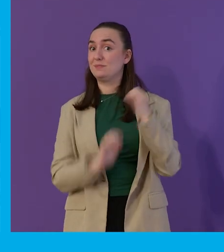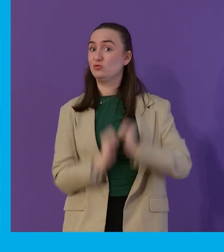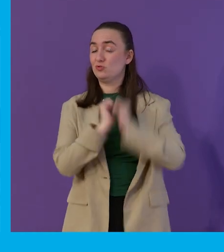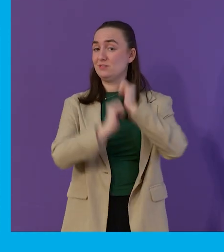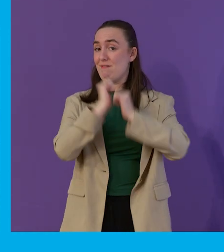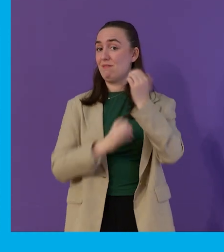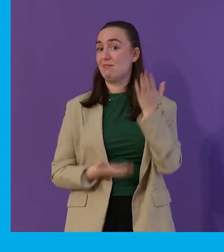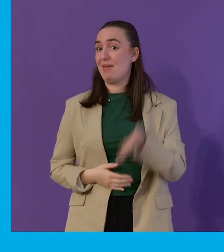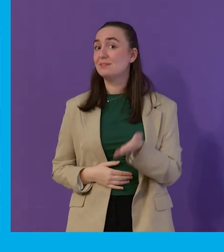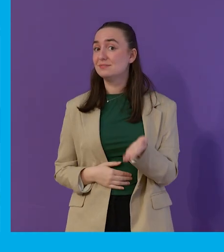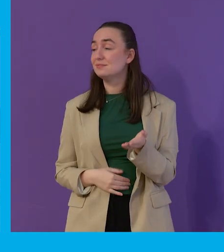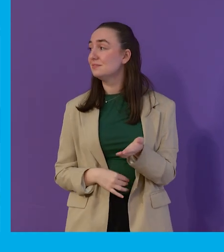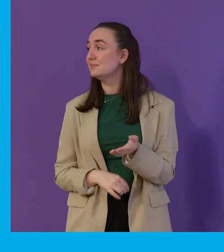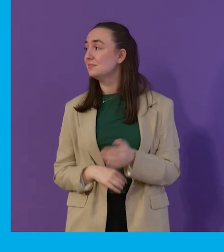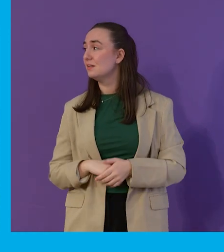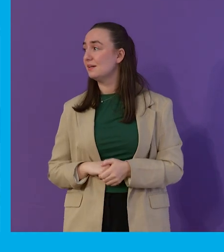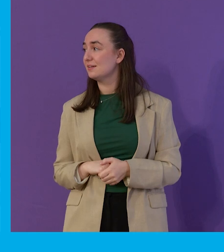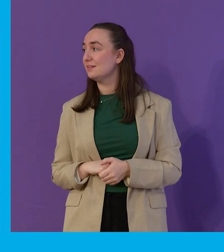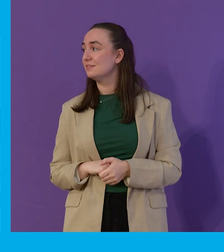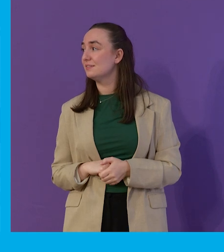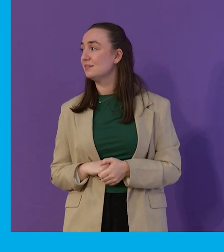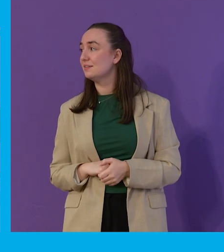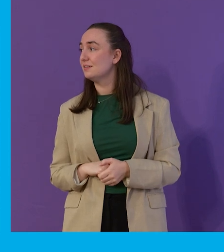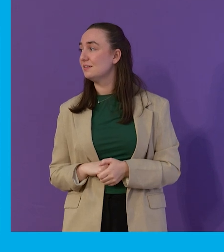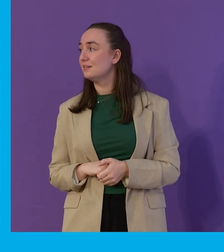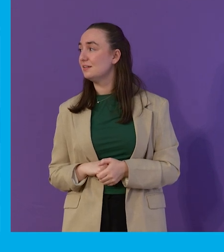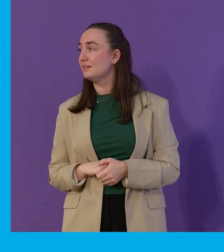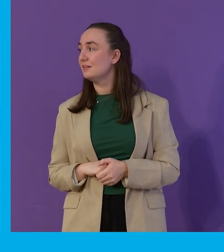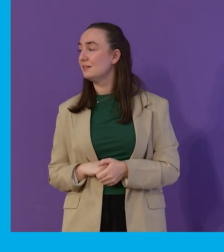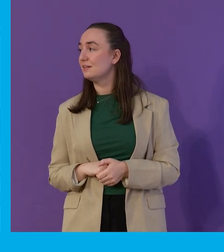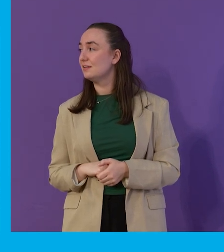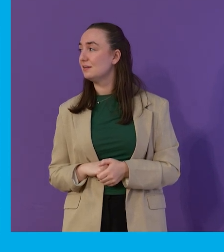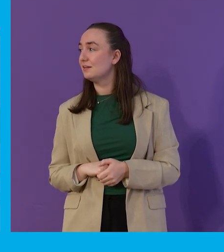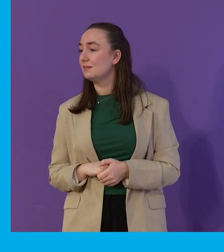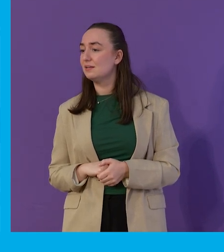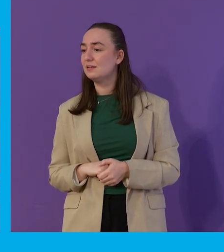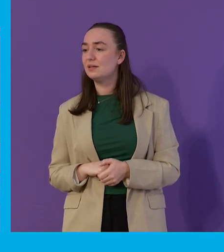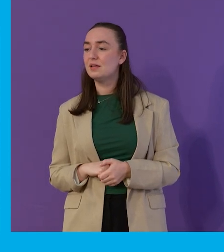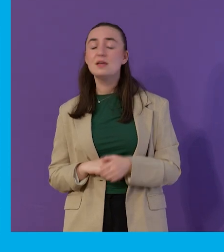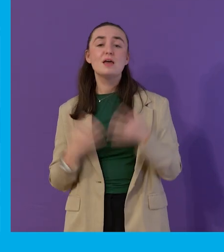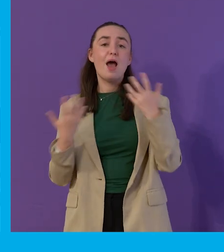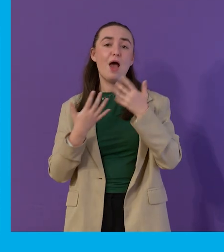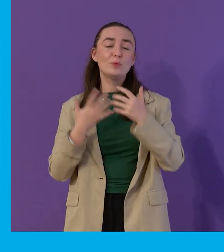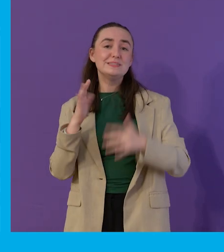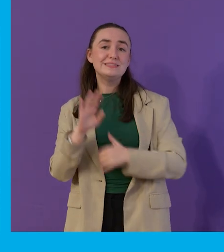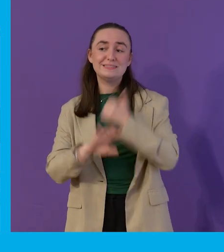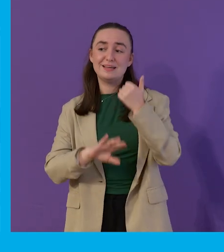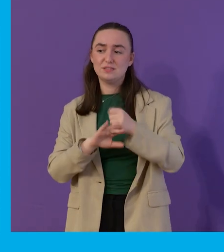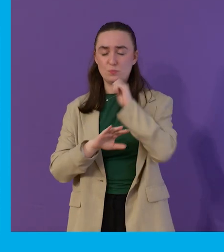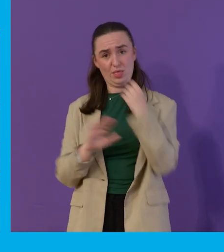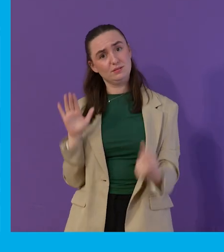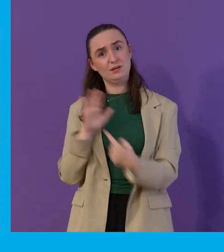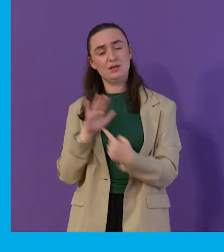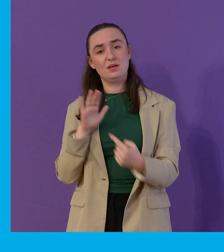with it, and other areas have been massively against it. So, you know, how it comes about would obviously be very crucial. And I mean,